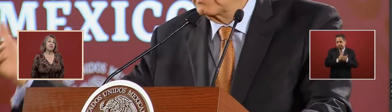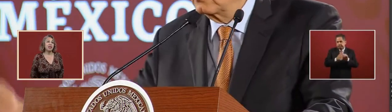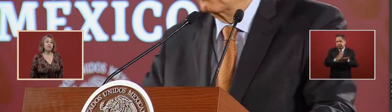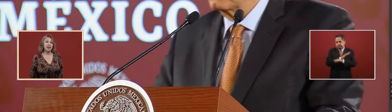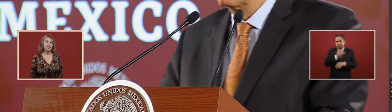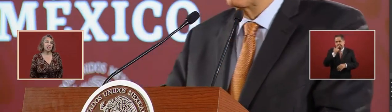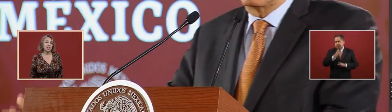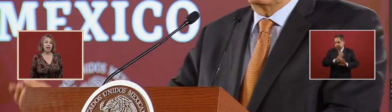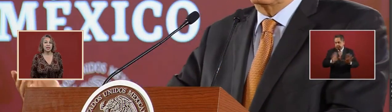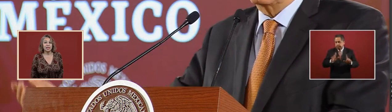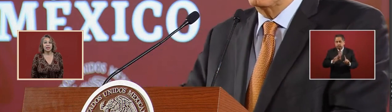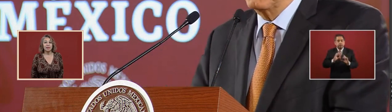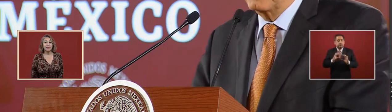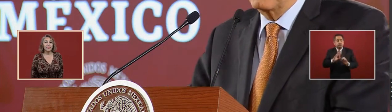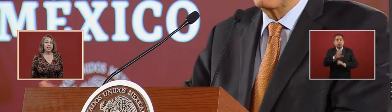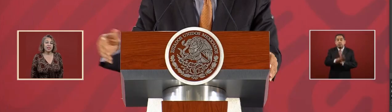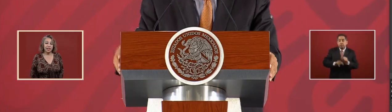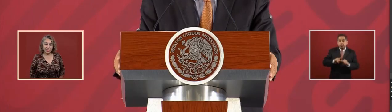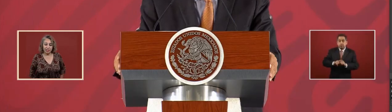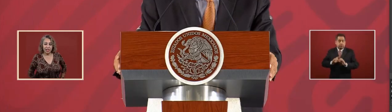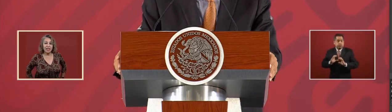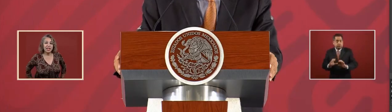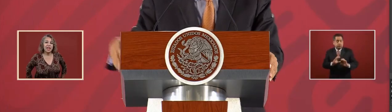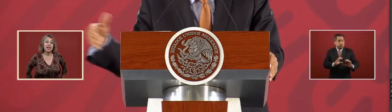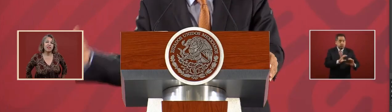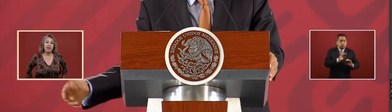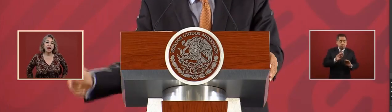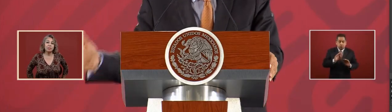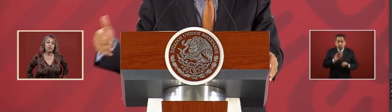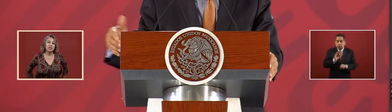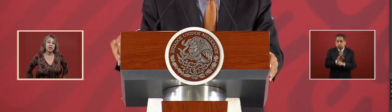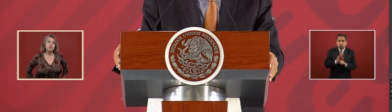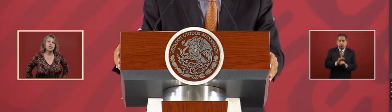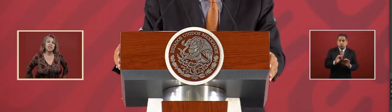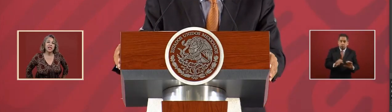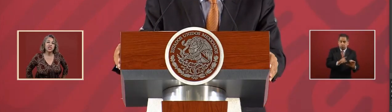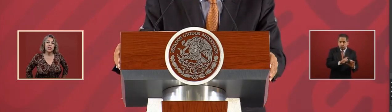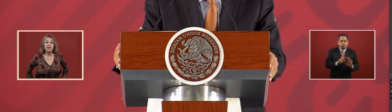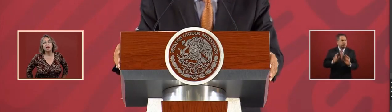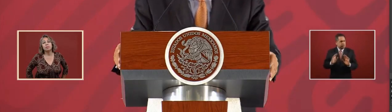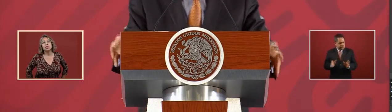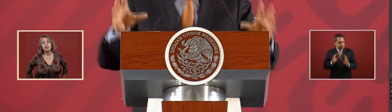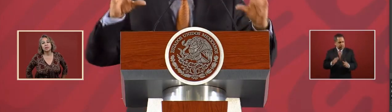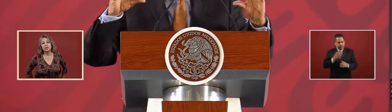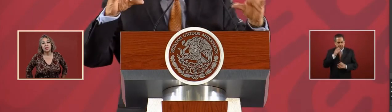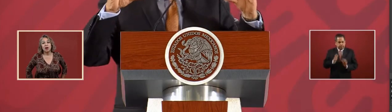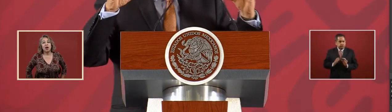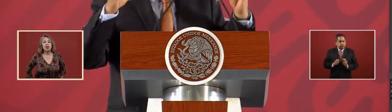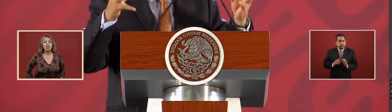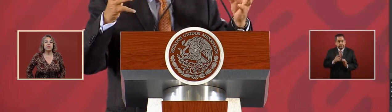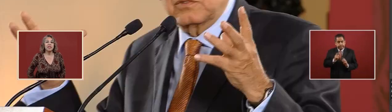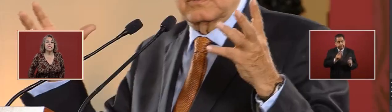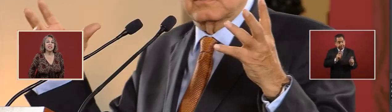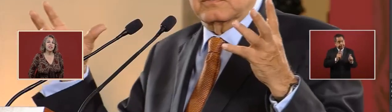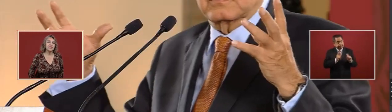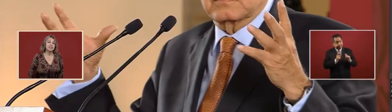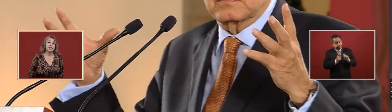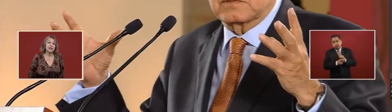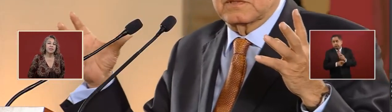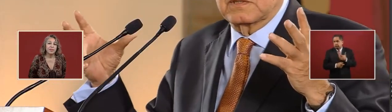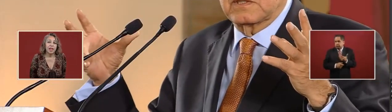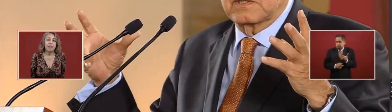They've advanced a lot de los animales, the taking care of animals, animals protection of animals todo esto se ha all logrado. Of these